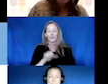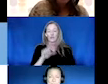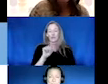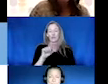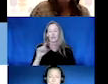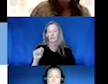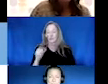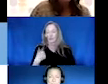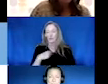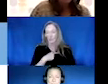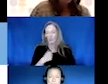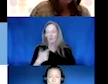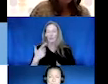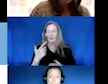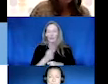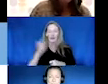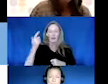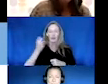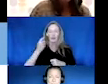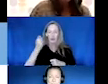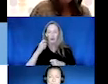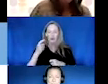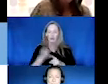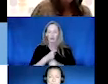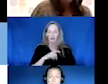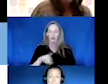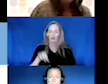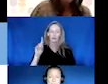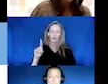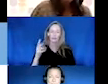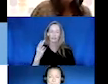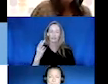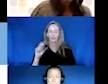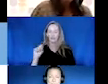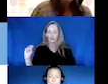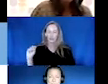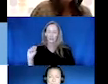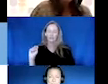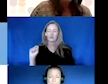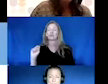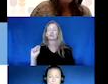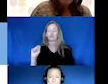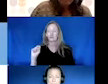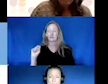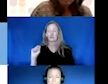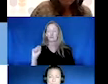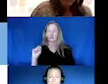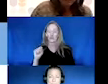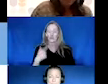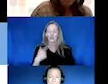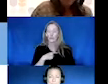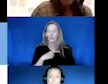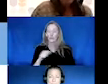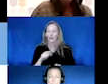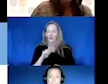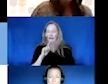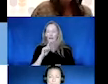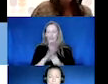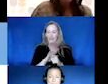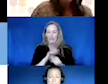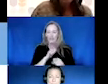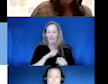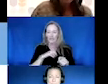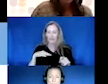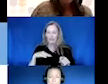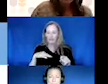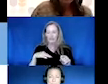telehealth grant through AZDHS. With this funding, we were able to have dedicated staff and